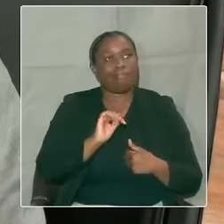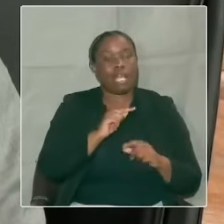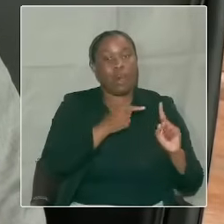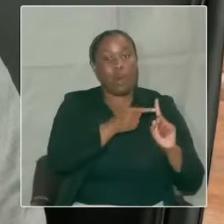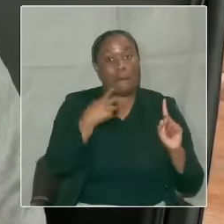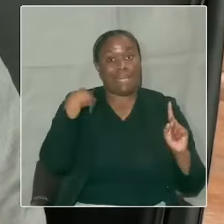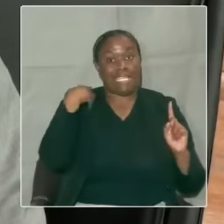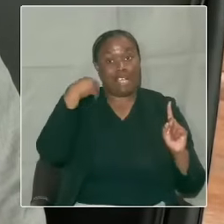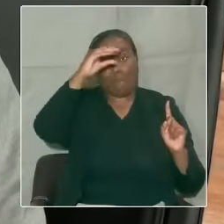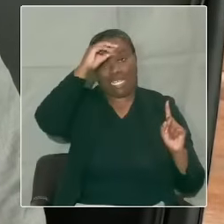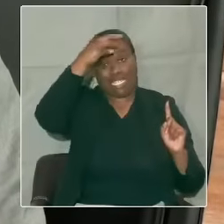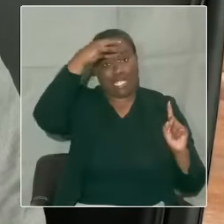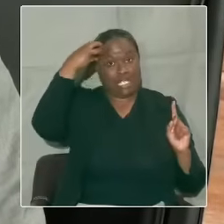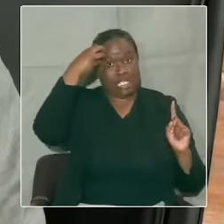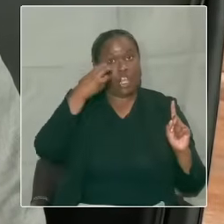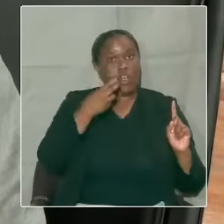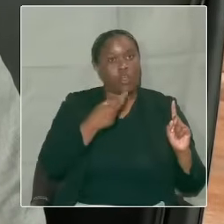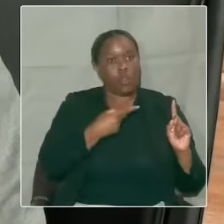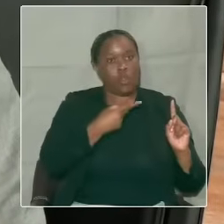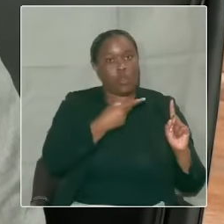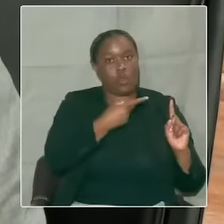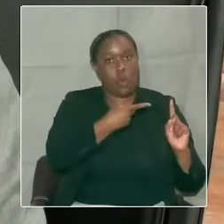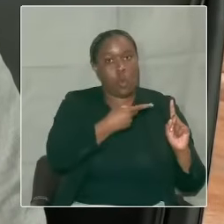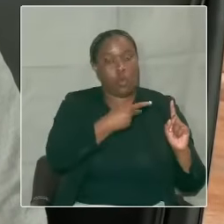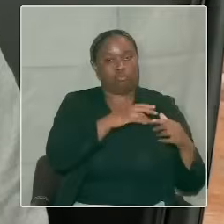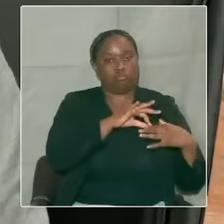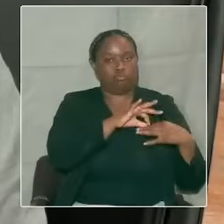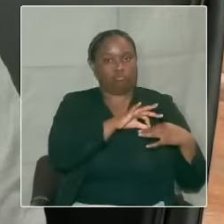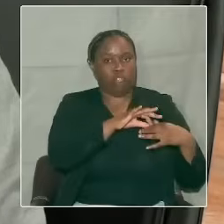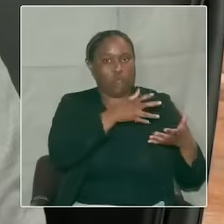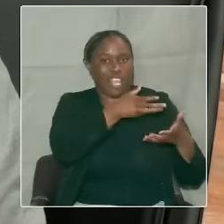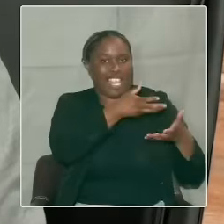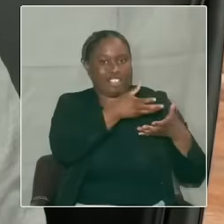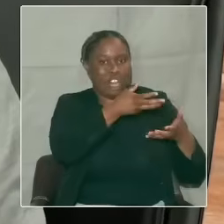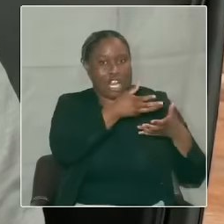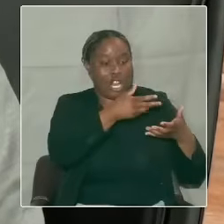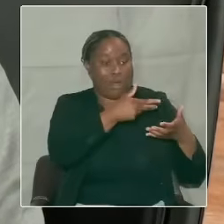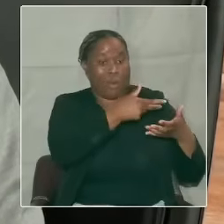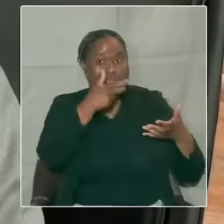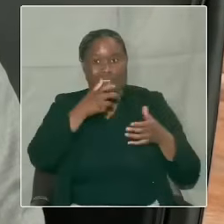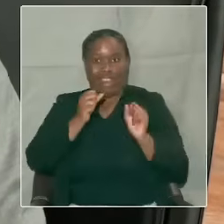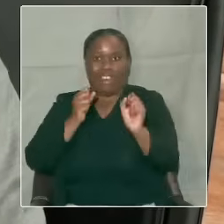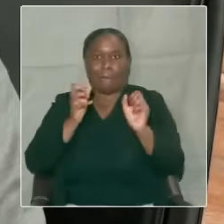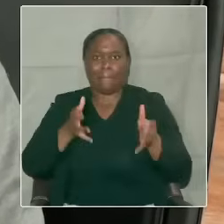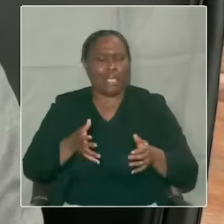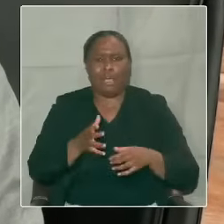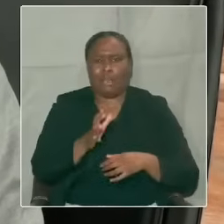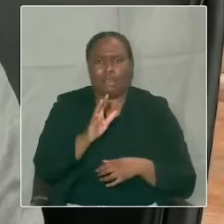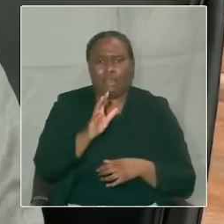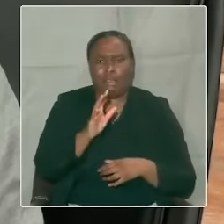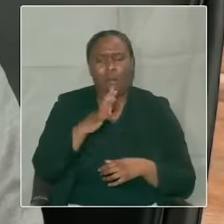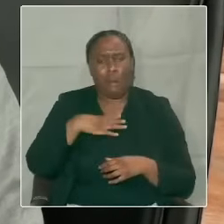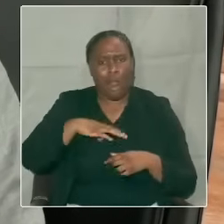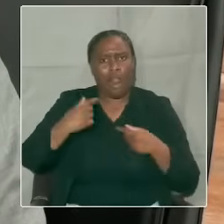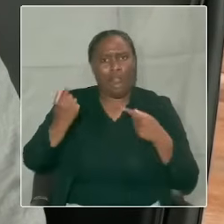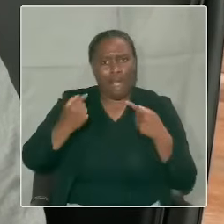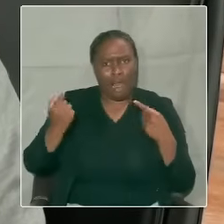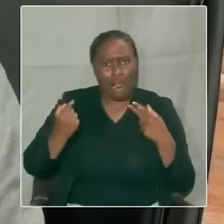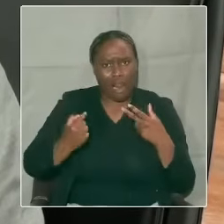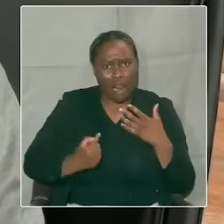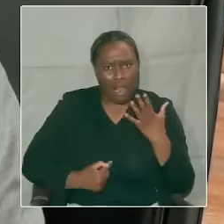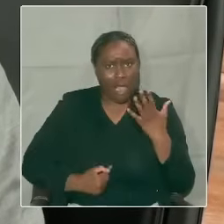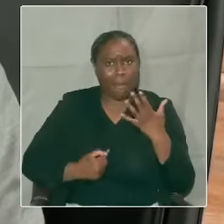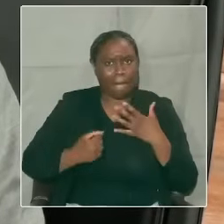interactions with the Minister Mkhunu, but you're saying the benefits go beyond that, because